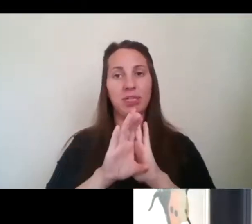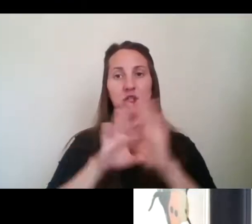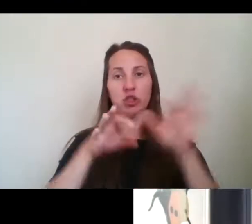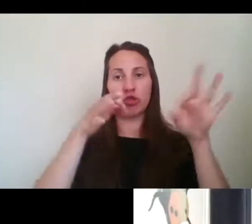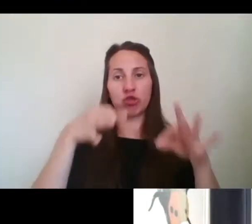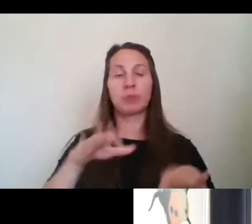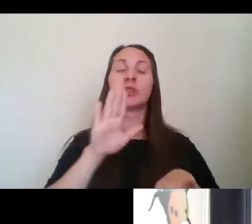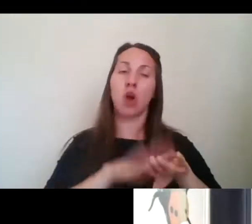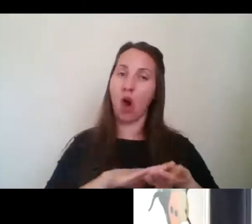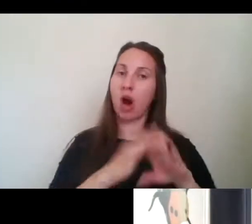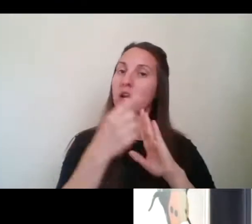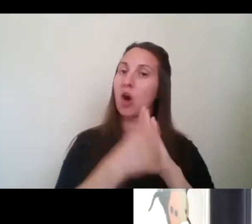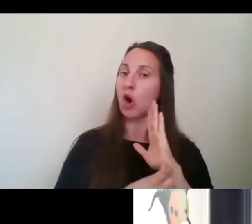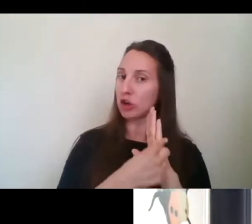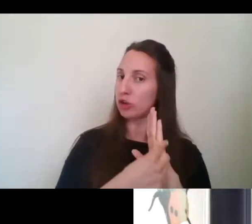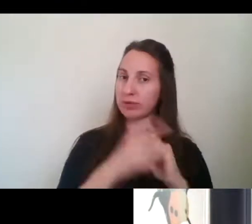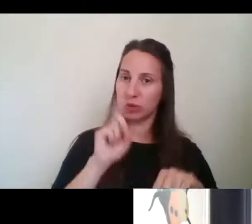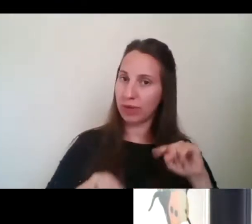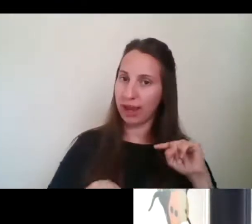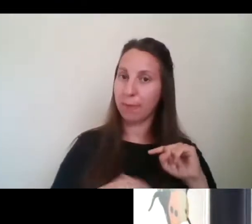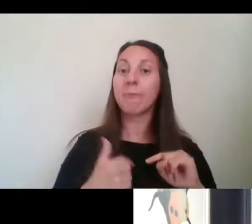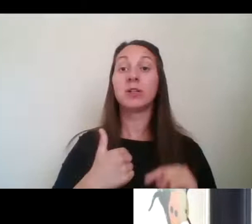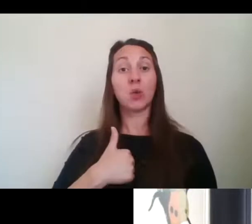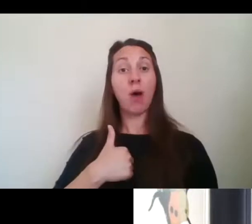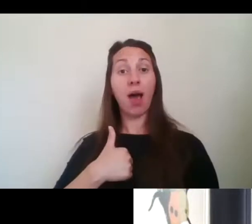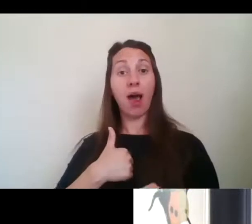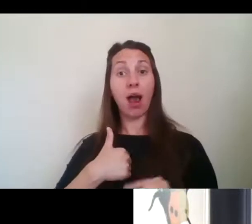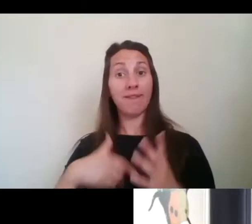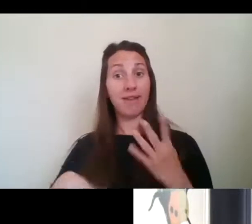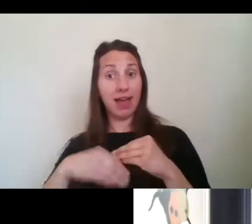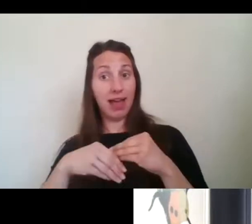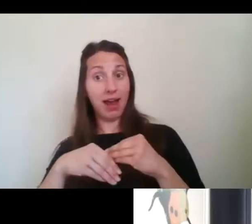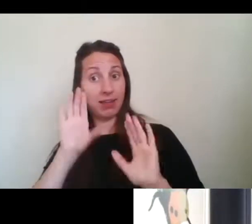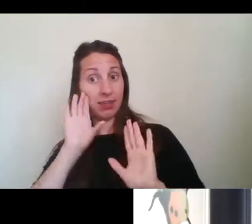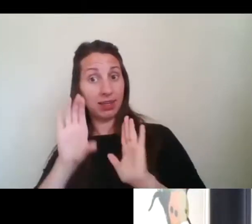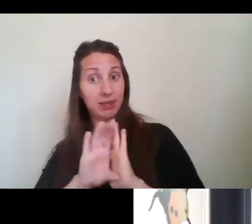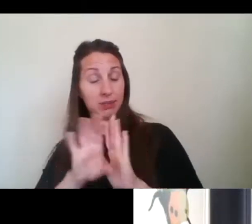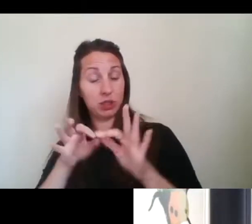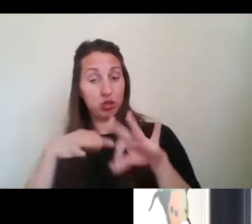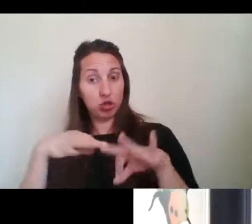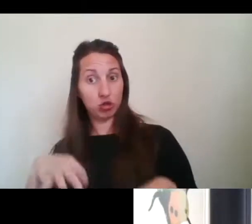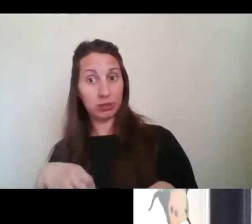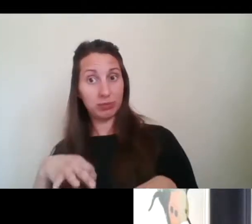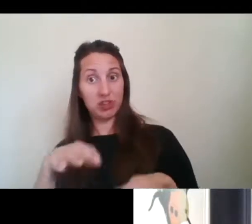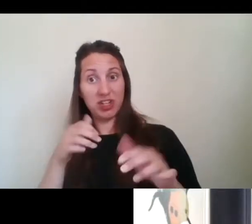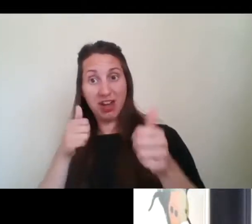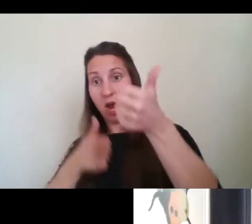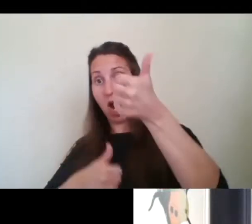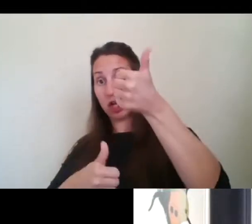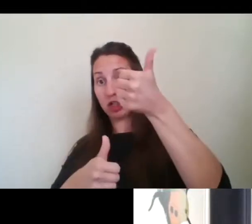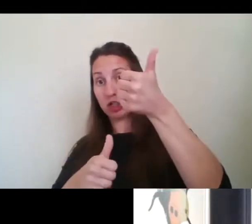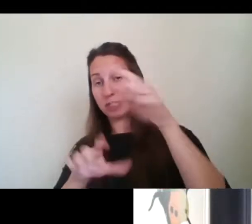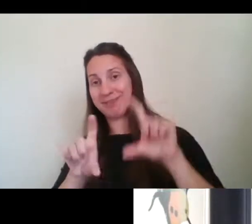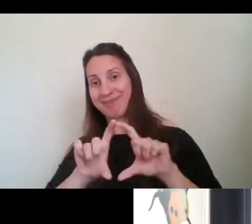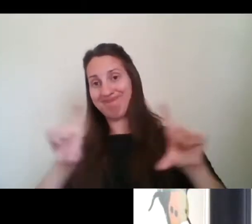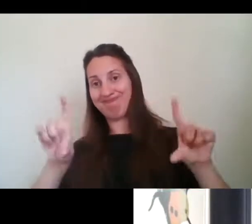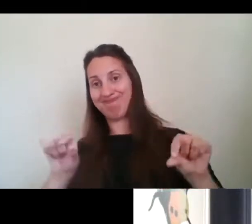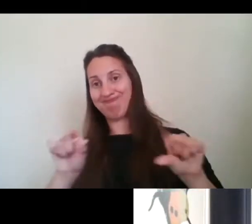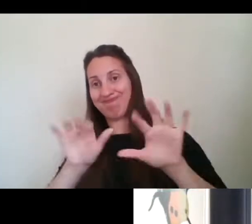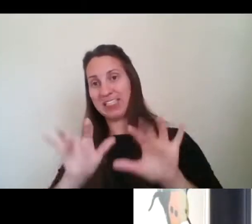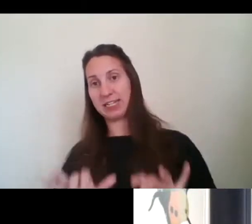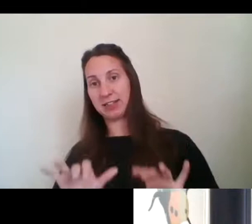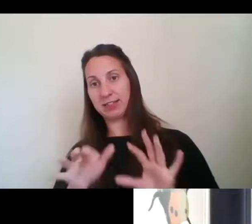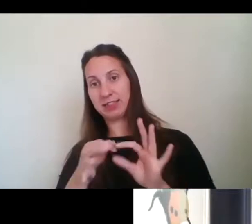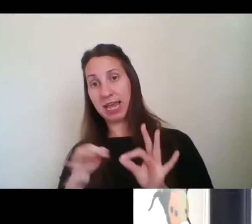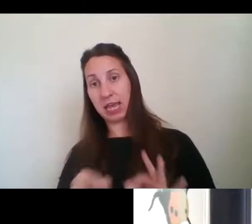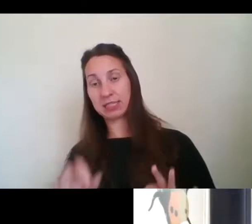seen, and I've done this myself, is put the image description underneath in the text. That helps because you don't always,